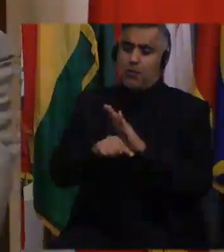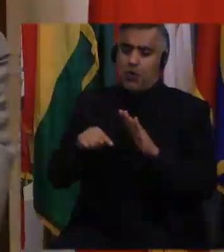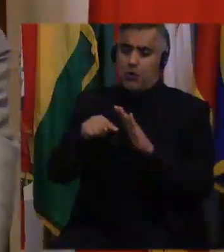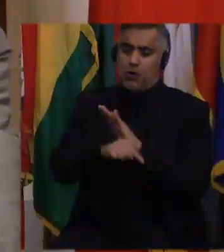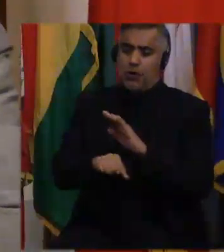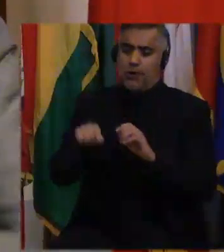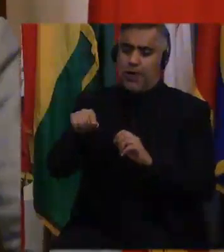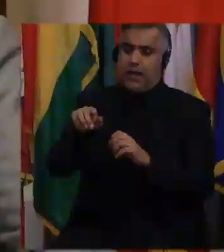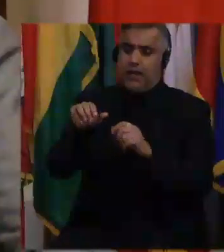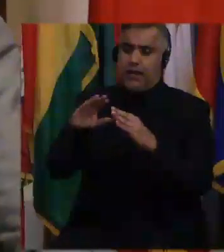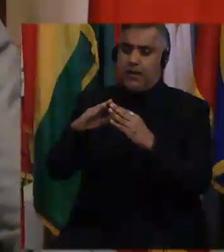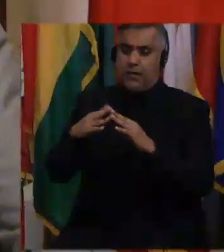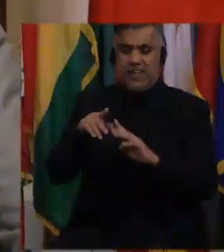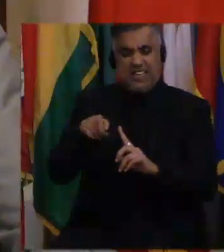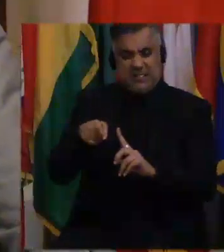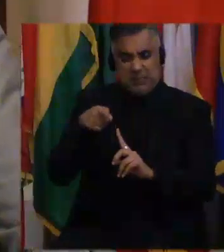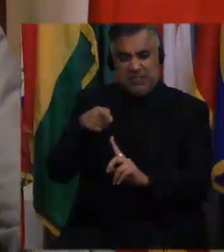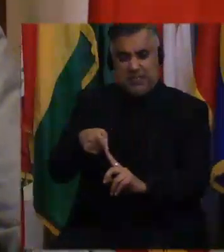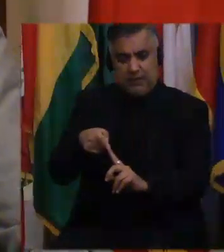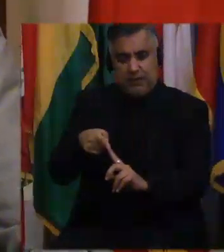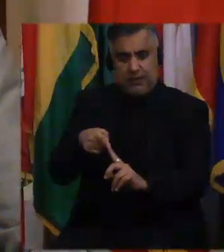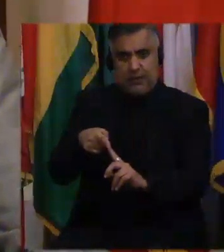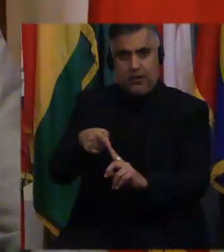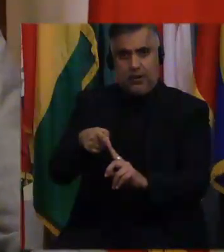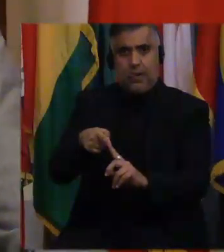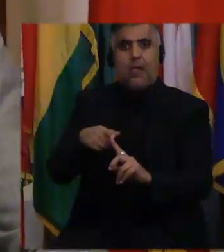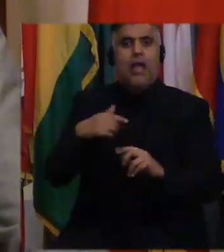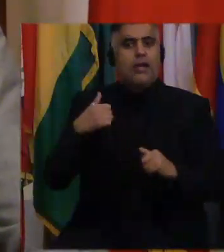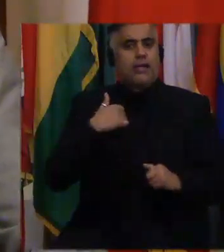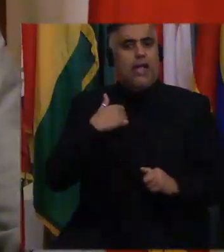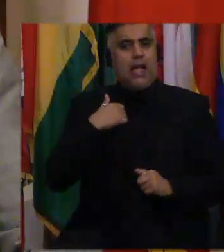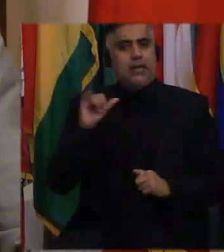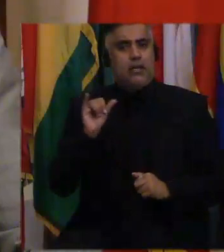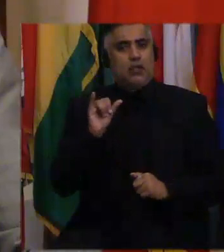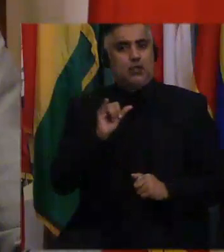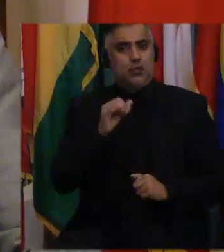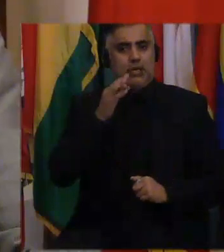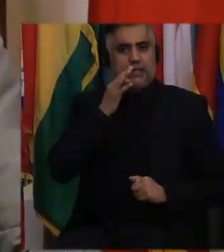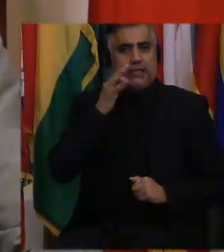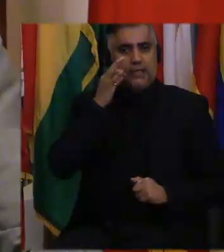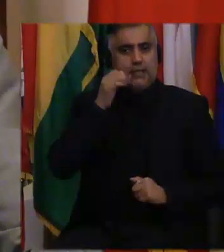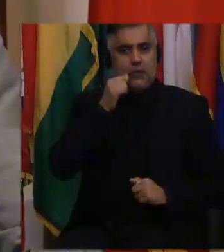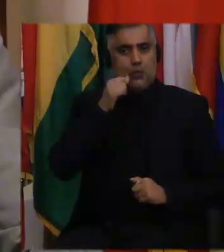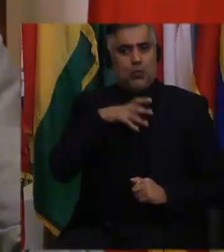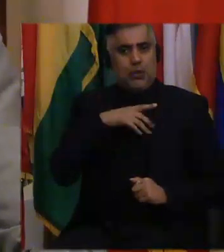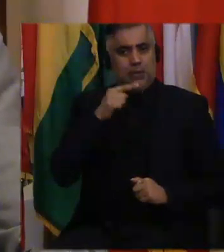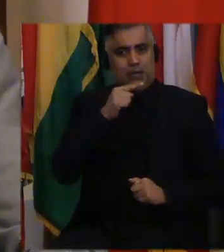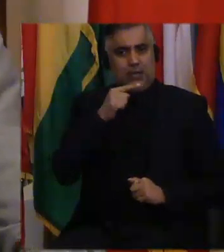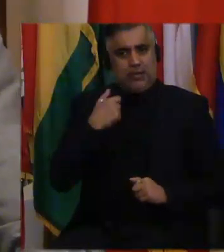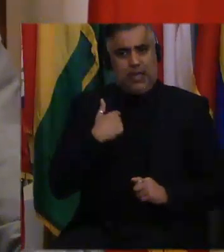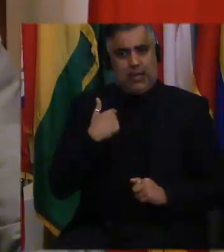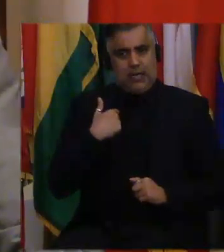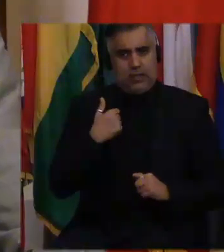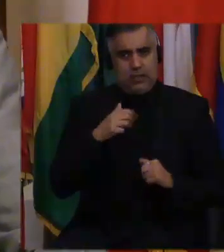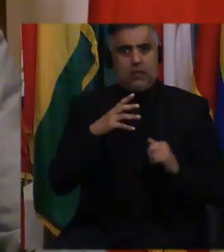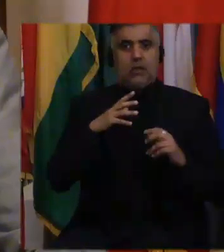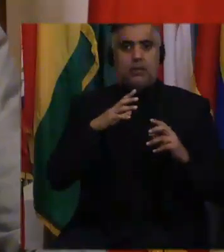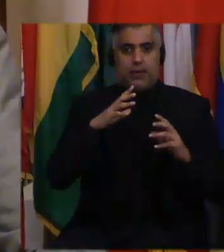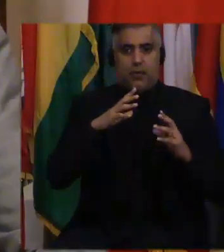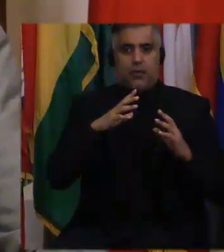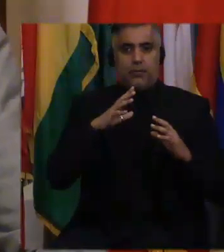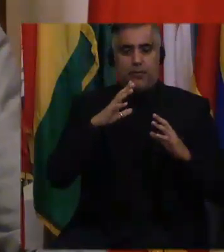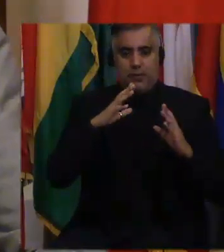Em Canadá, também, o tema das mulheres indígenas foi um objeto de atenção por parte da Comissão